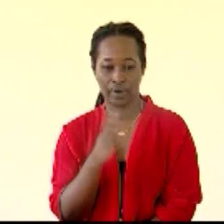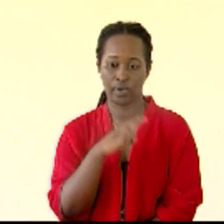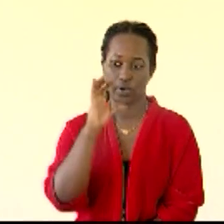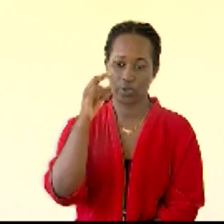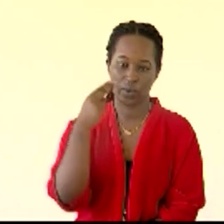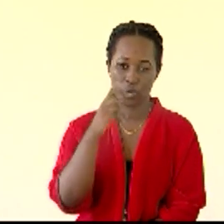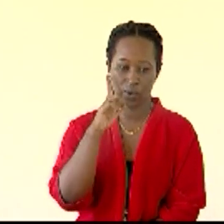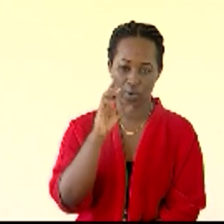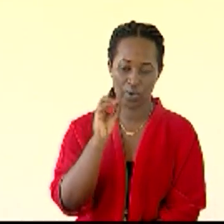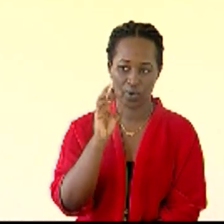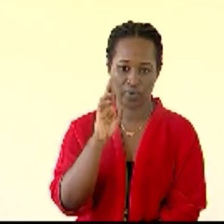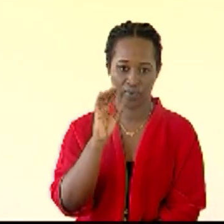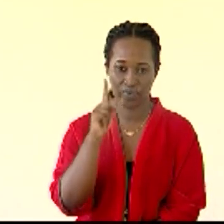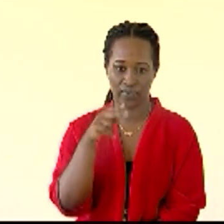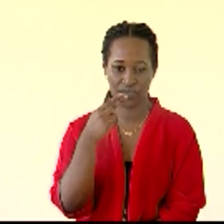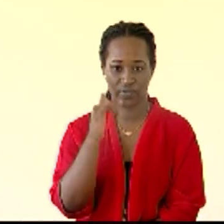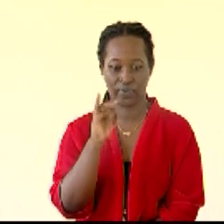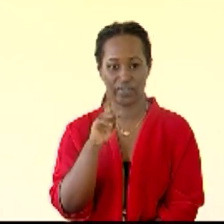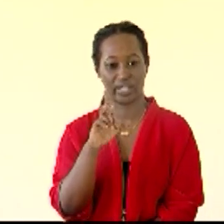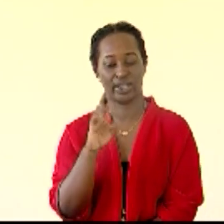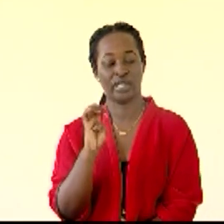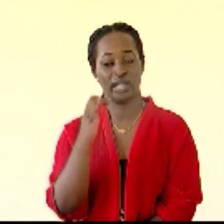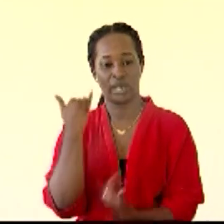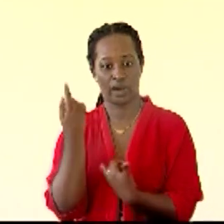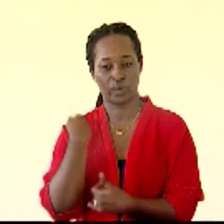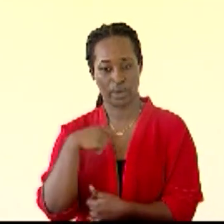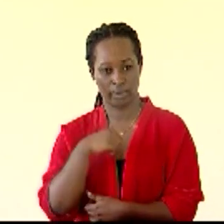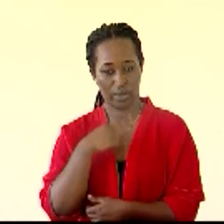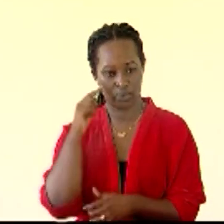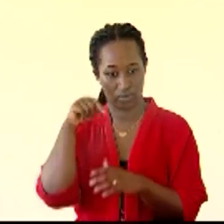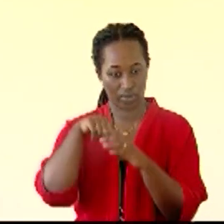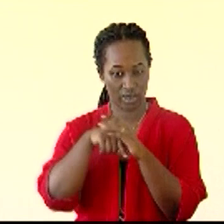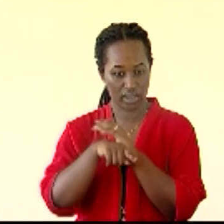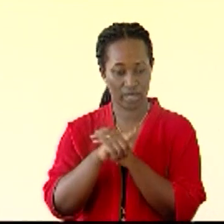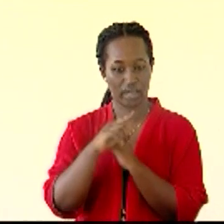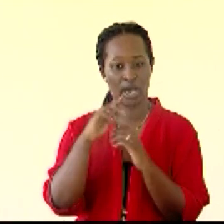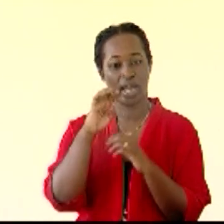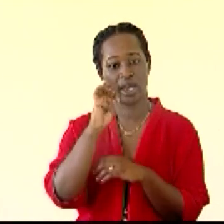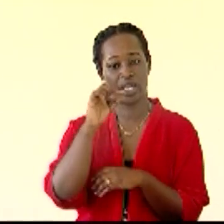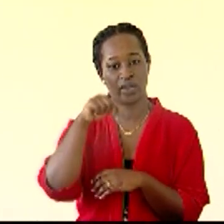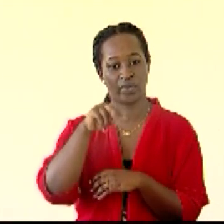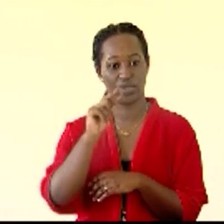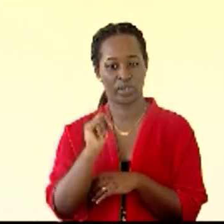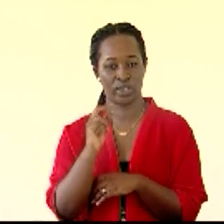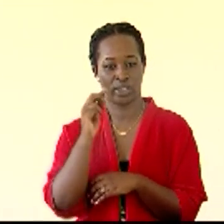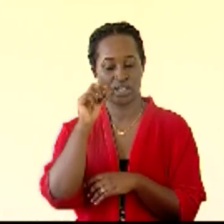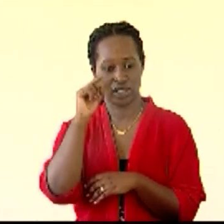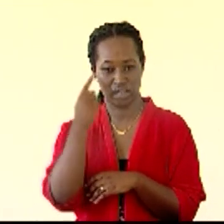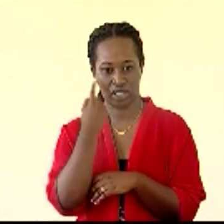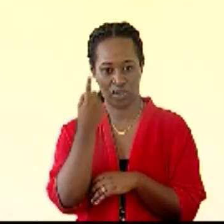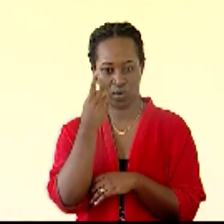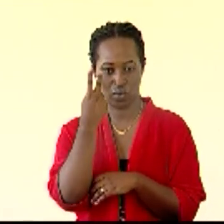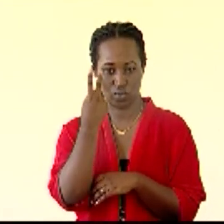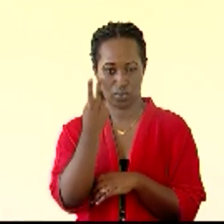at light. Now this time around we shall head into the equation CO2 plus